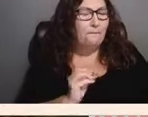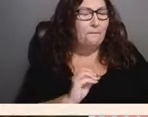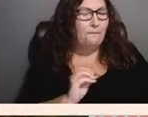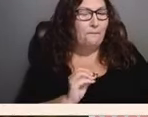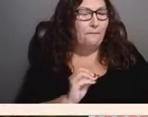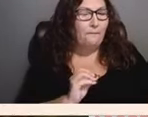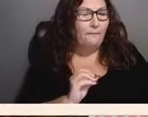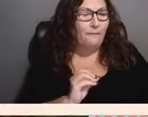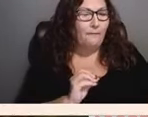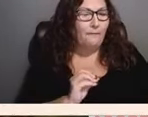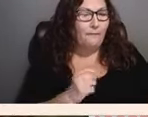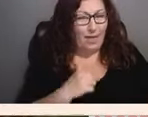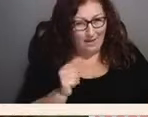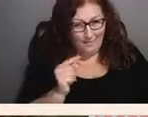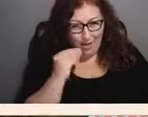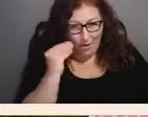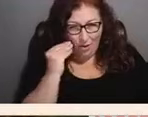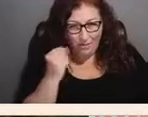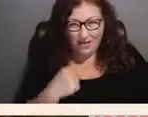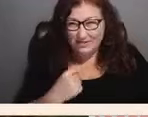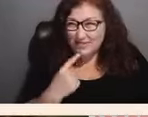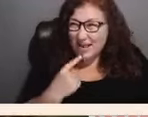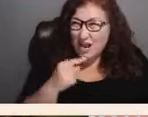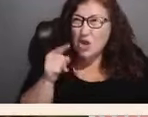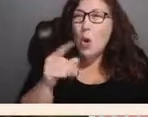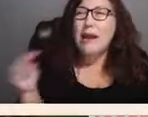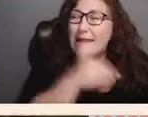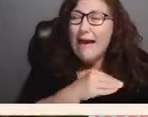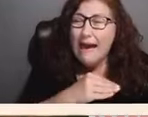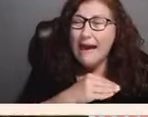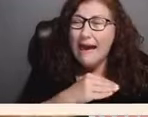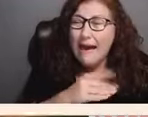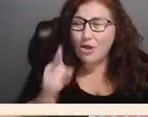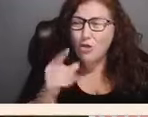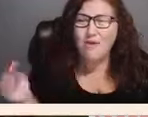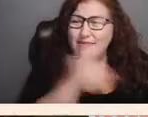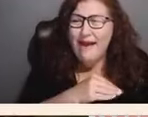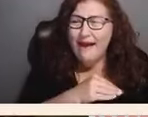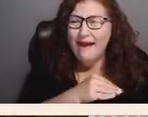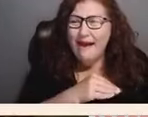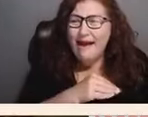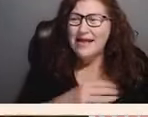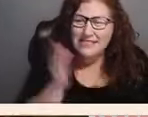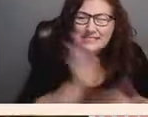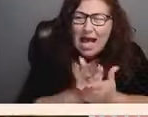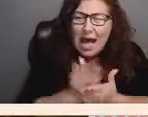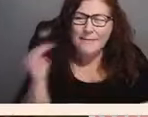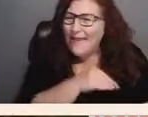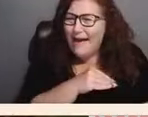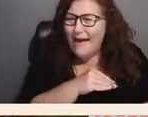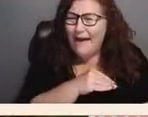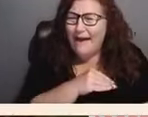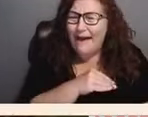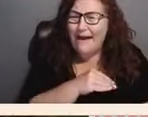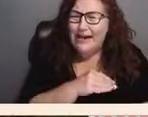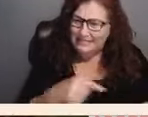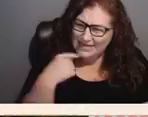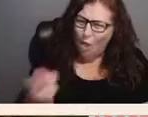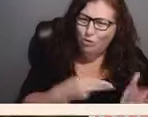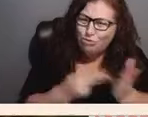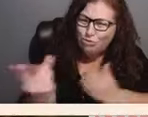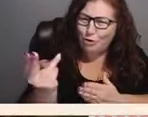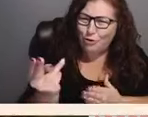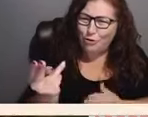home saying, you lying, you lying, stop the lying, tell the truth.